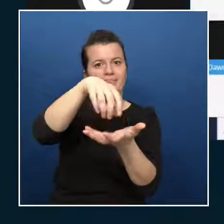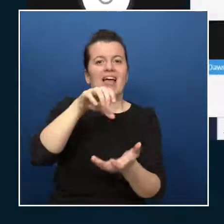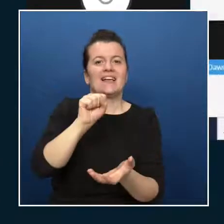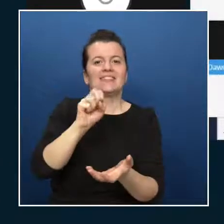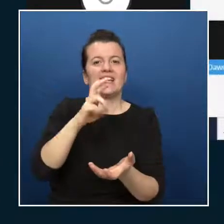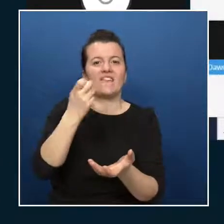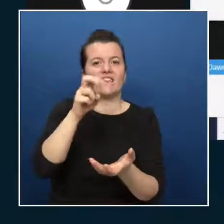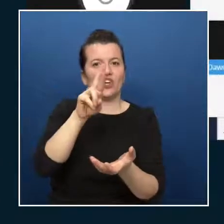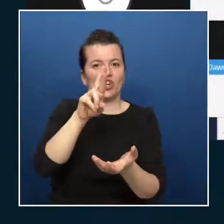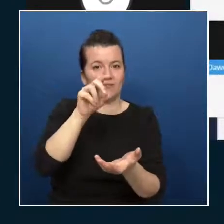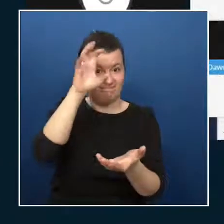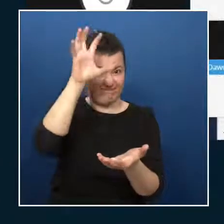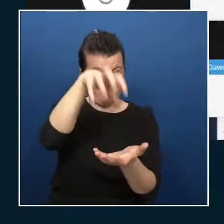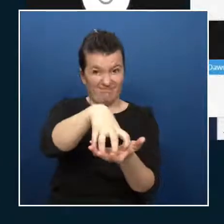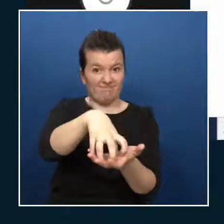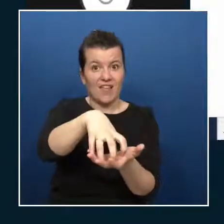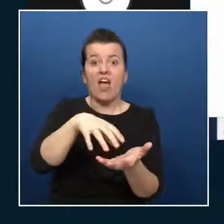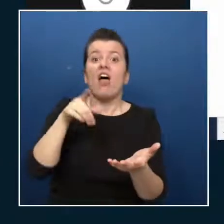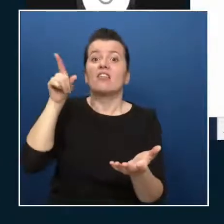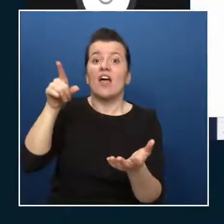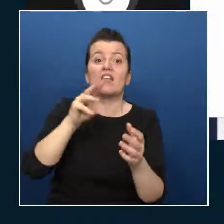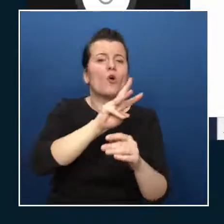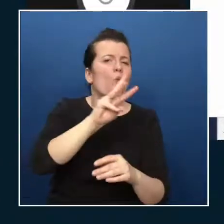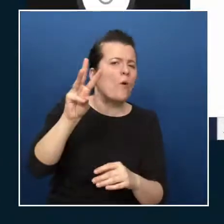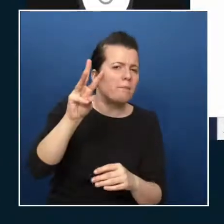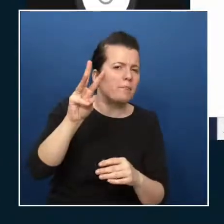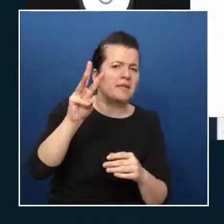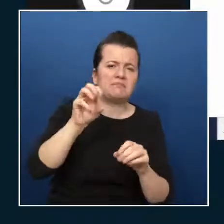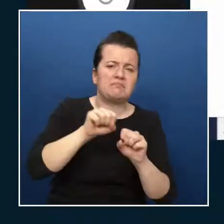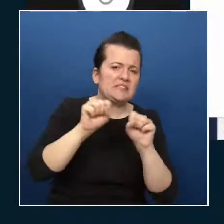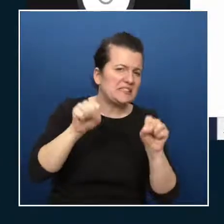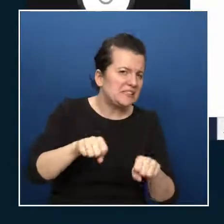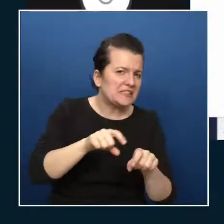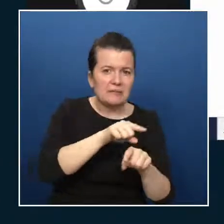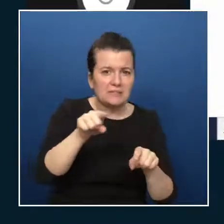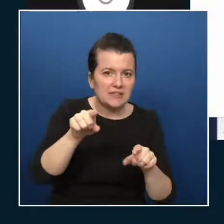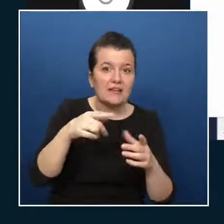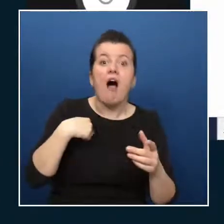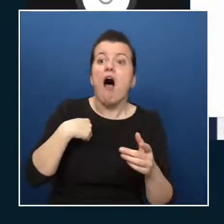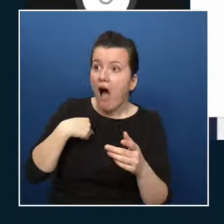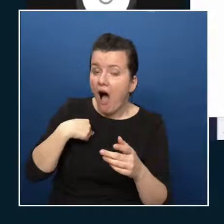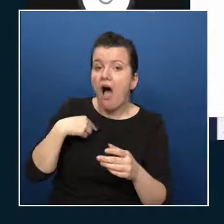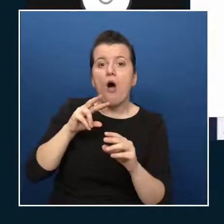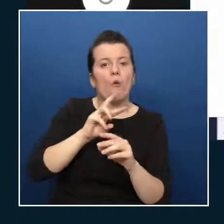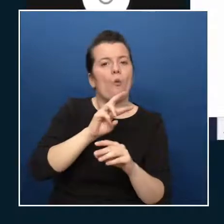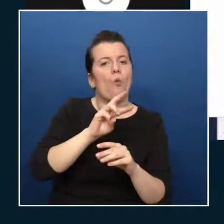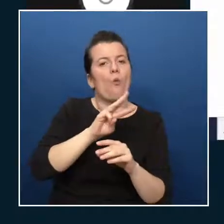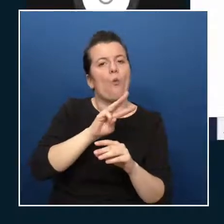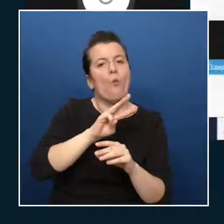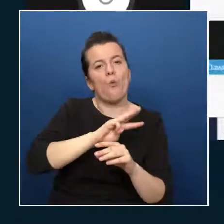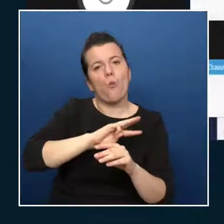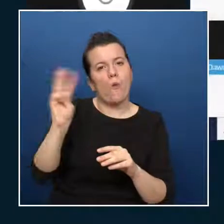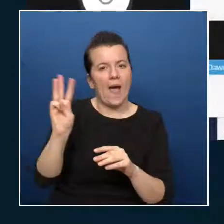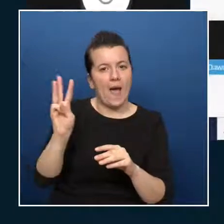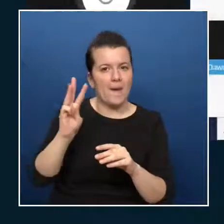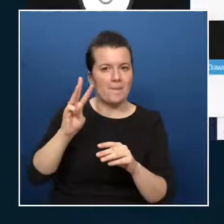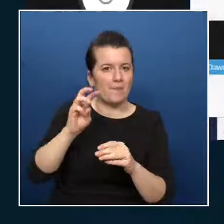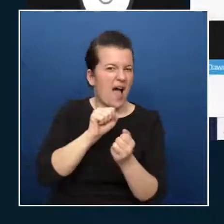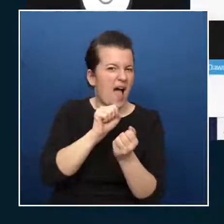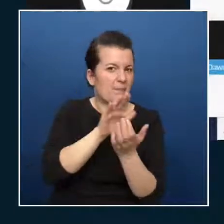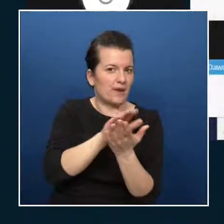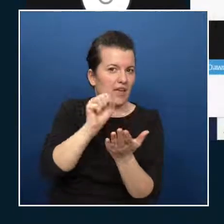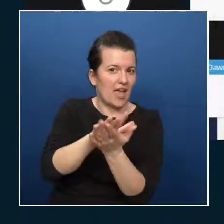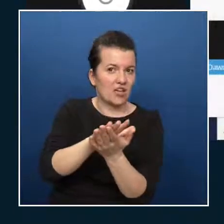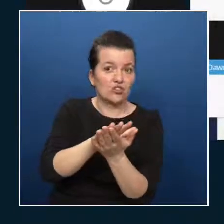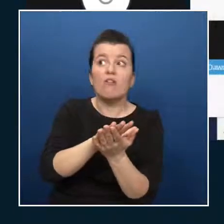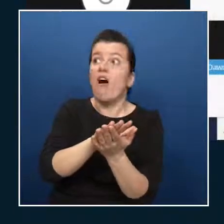set up, some web systems, and I would be able to host my web application through the server. So Kathy was like, hey, Dawood,